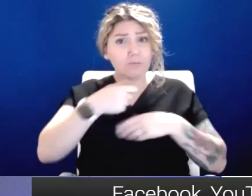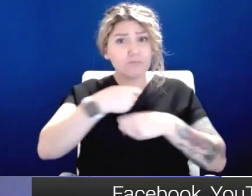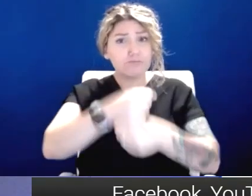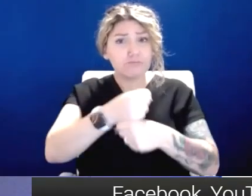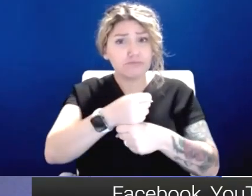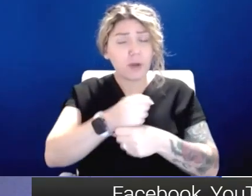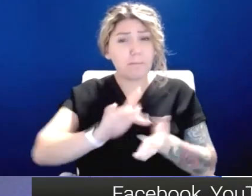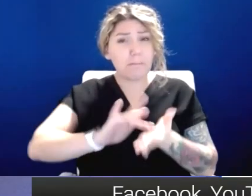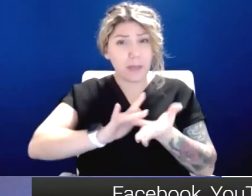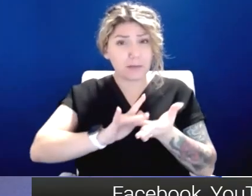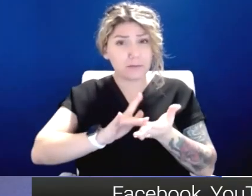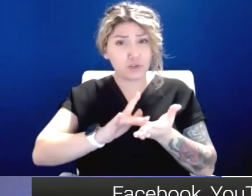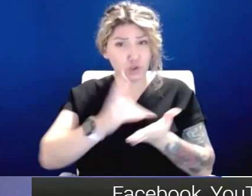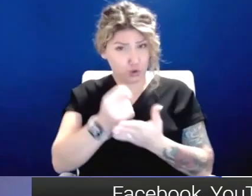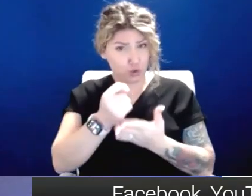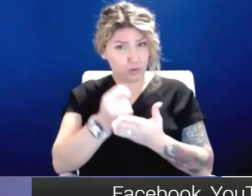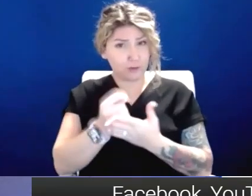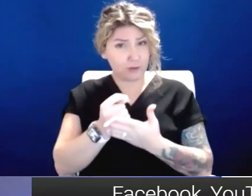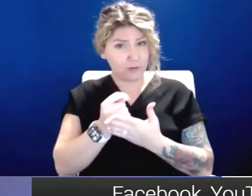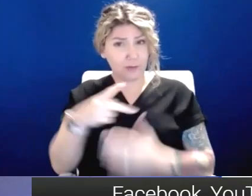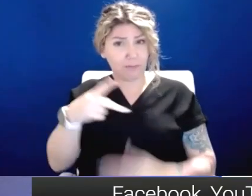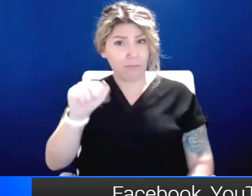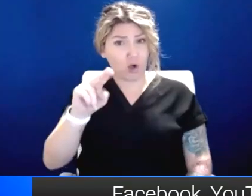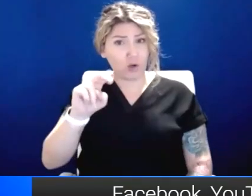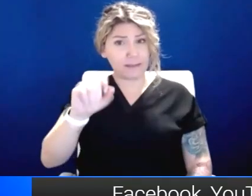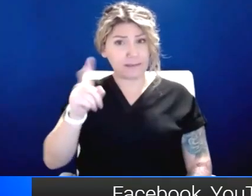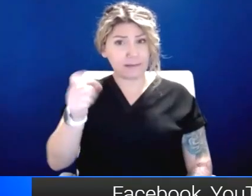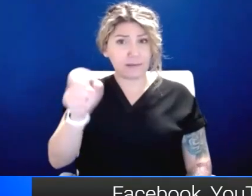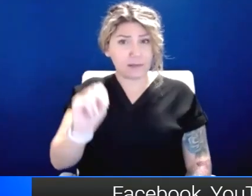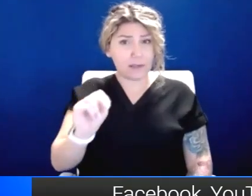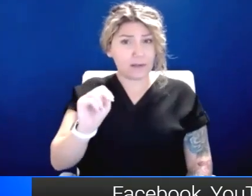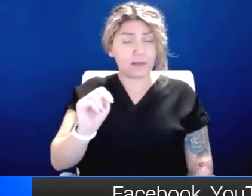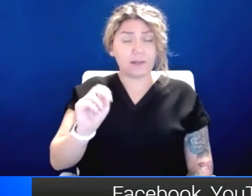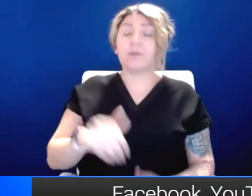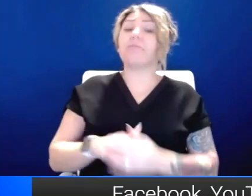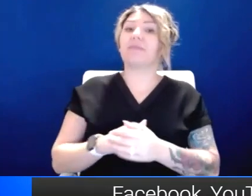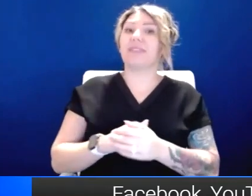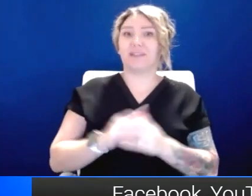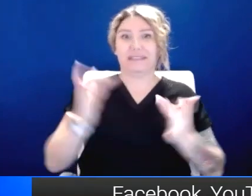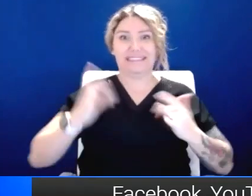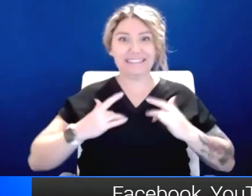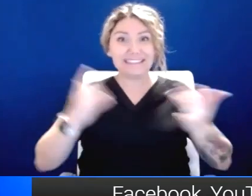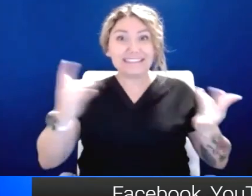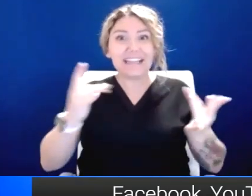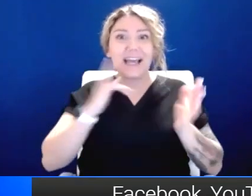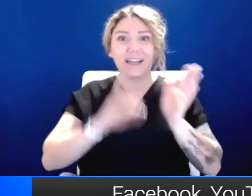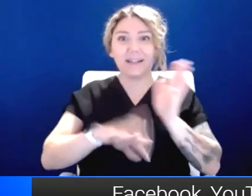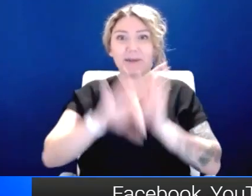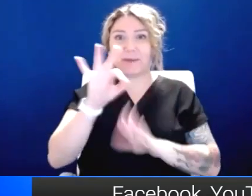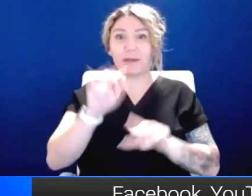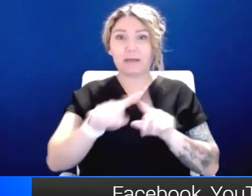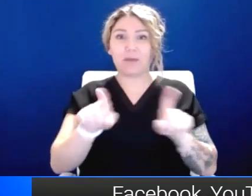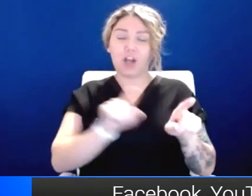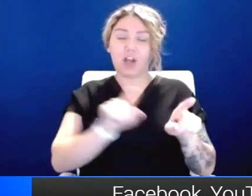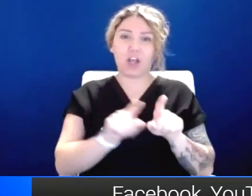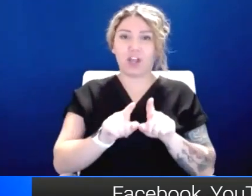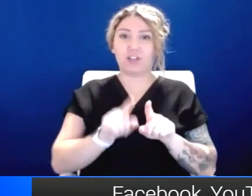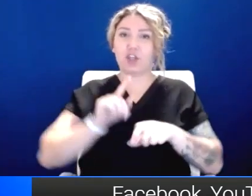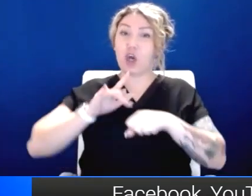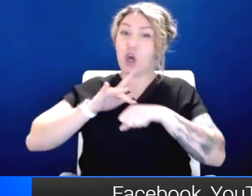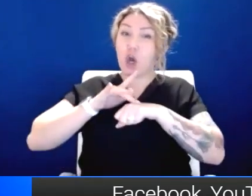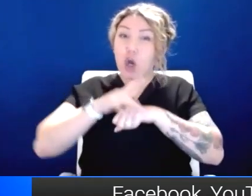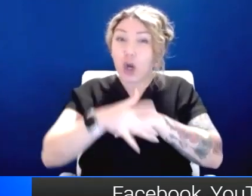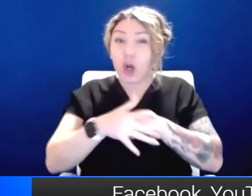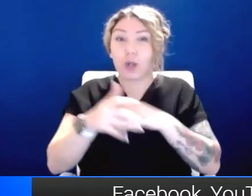treat Parkinson's. What can you tell us about that? So it's a very exciting discovery, but it's also very early in the disease